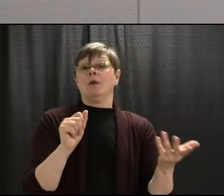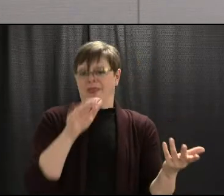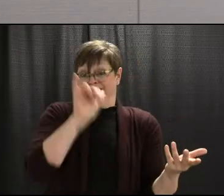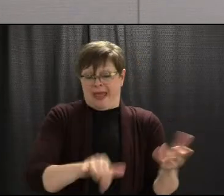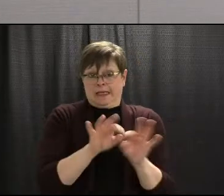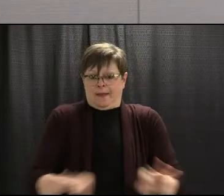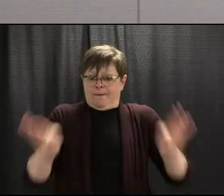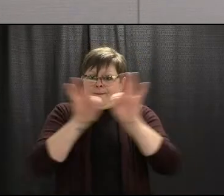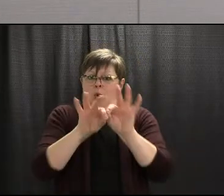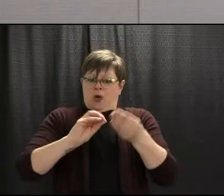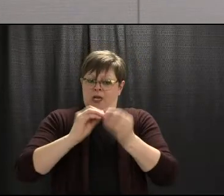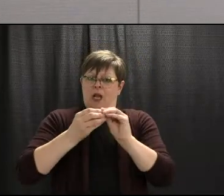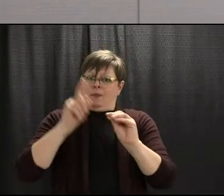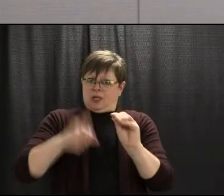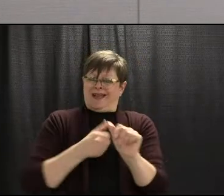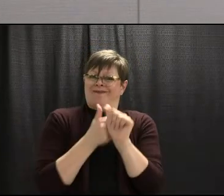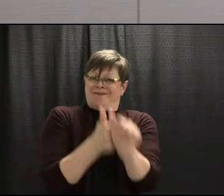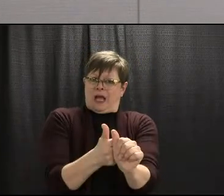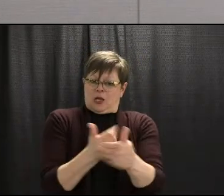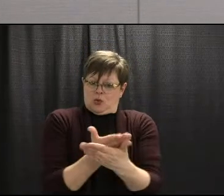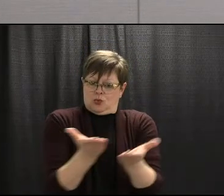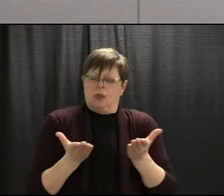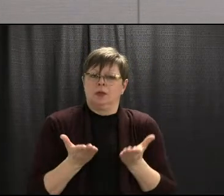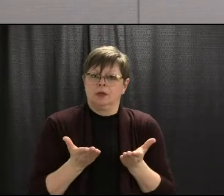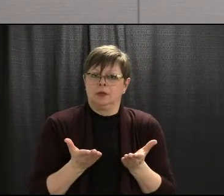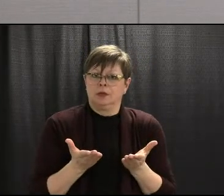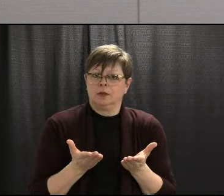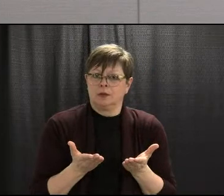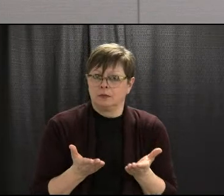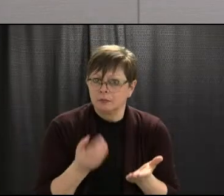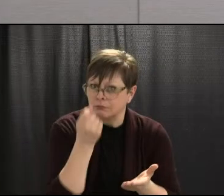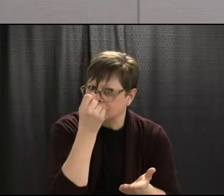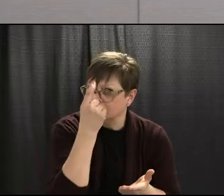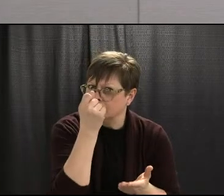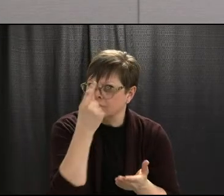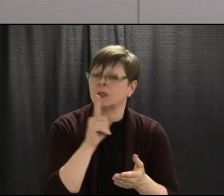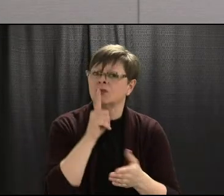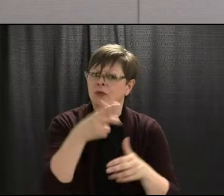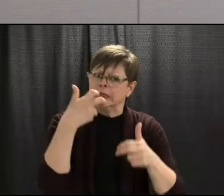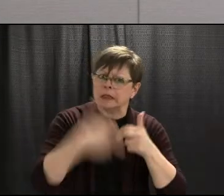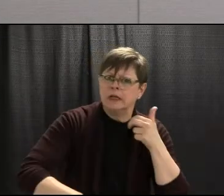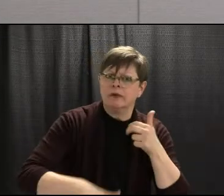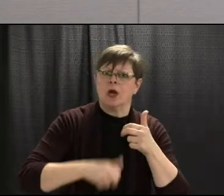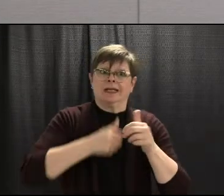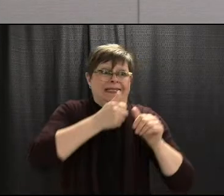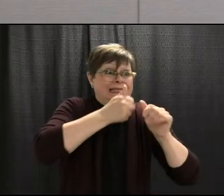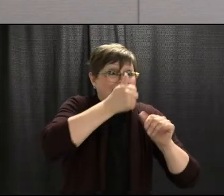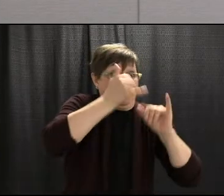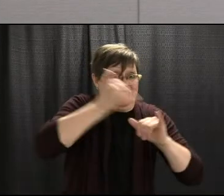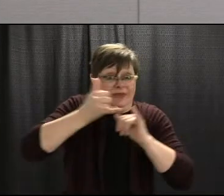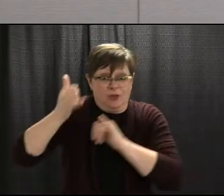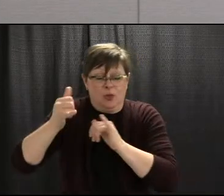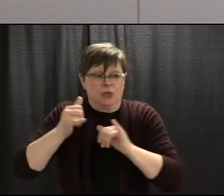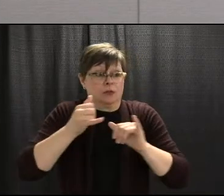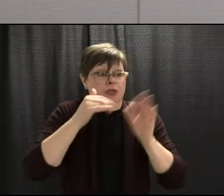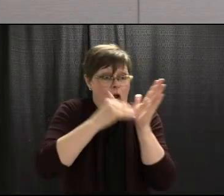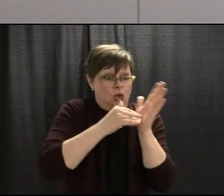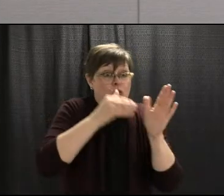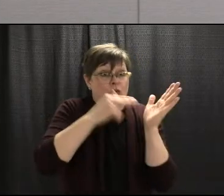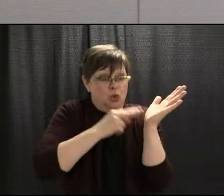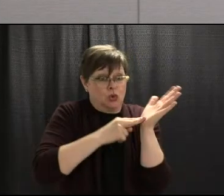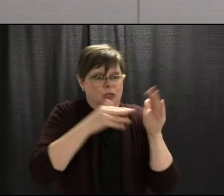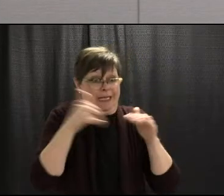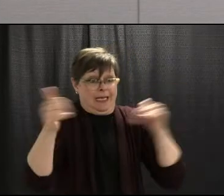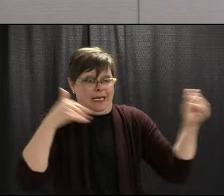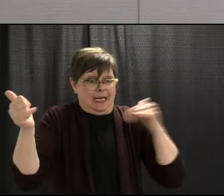the important metric that we need and want. It's very difficult to track individuals leaving the system,